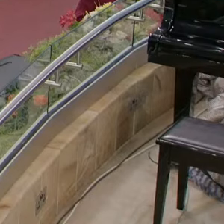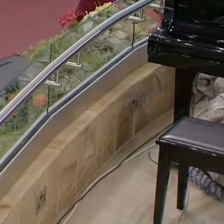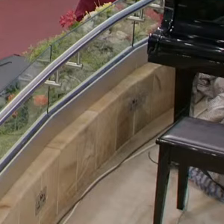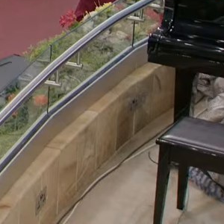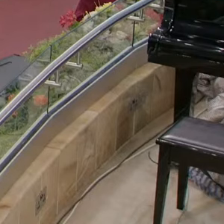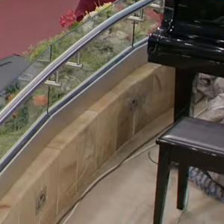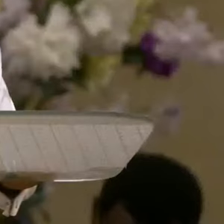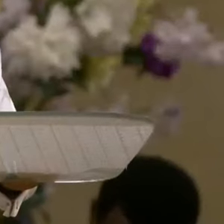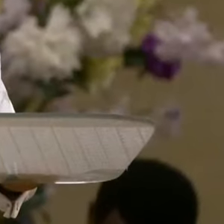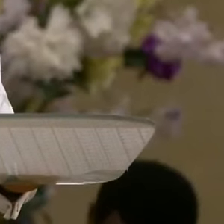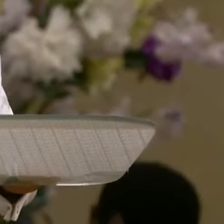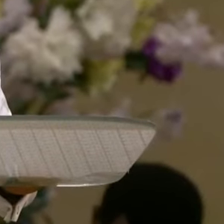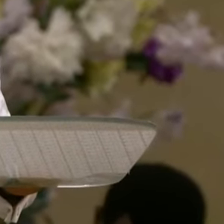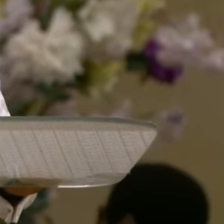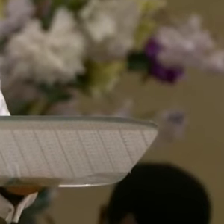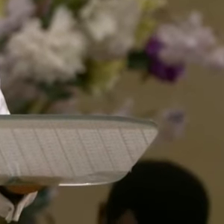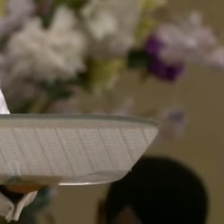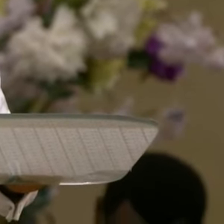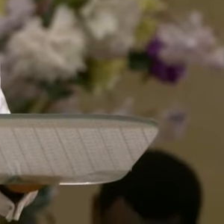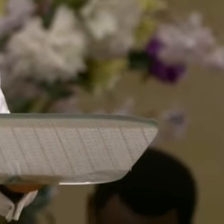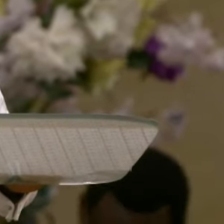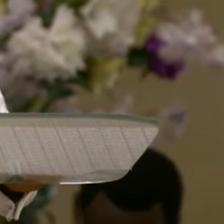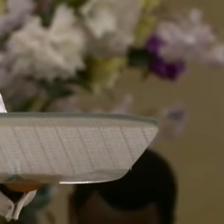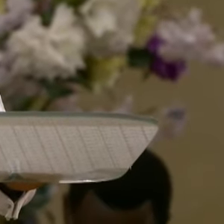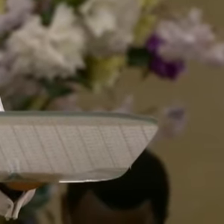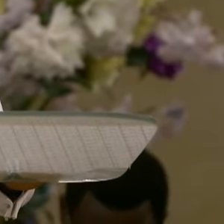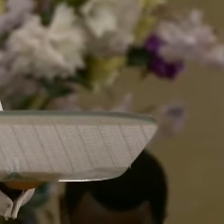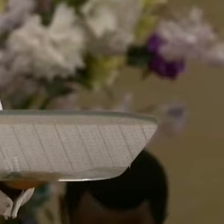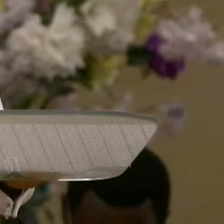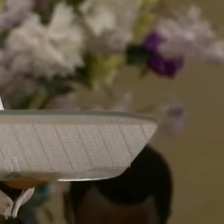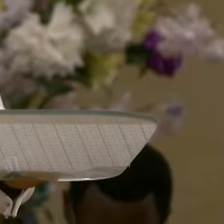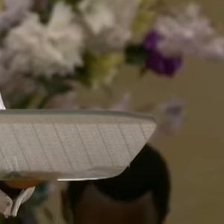empty vessels to overflowing tonight in